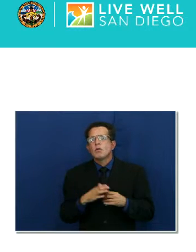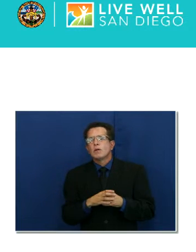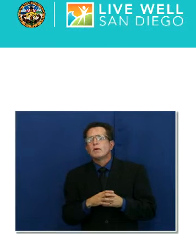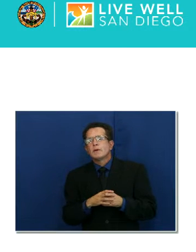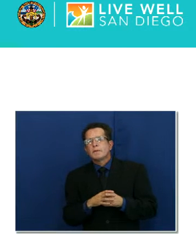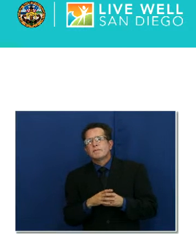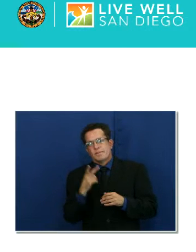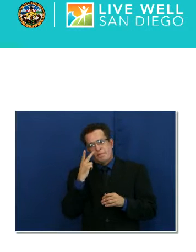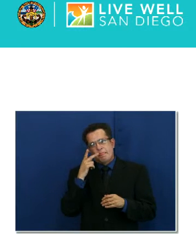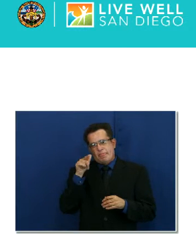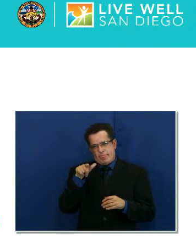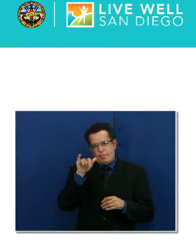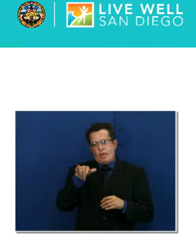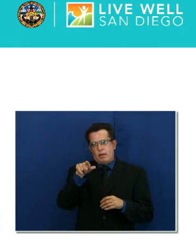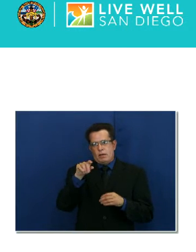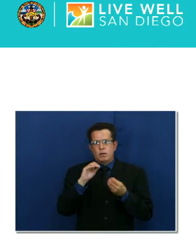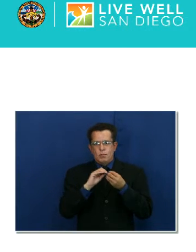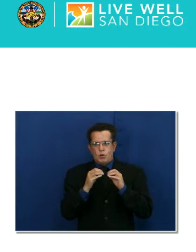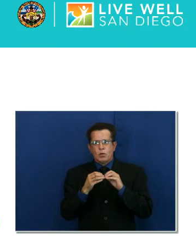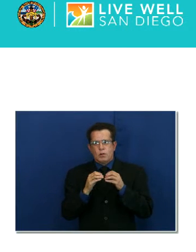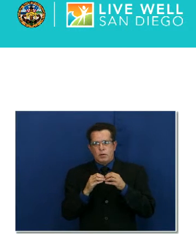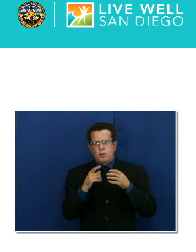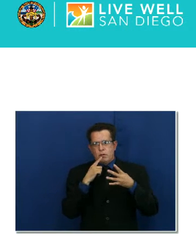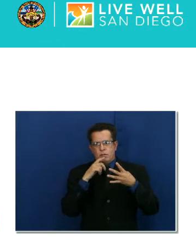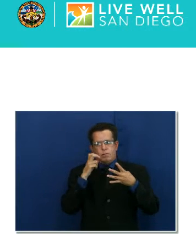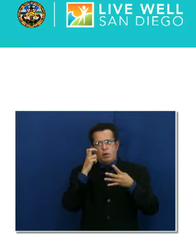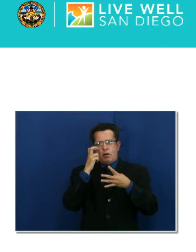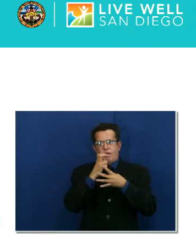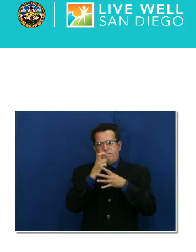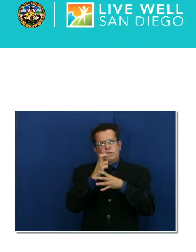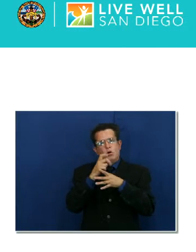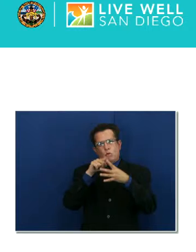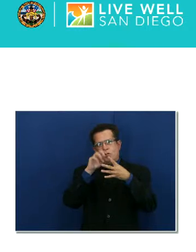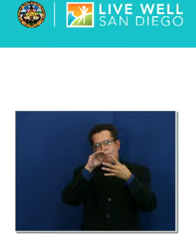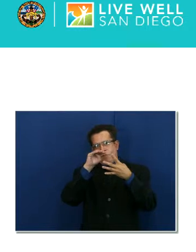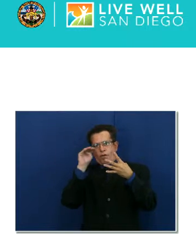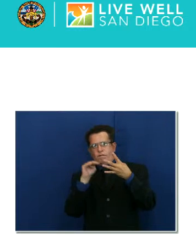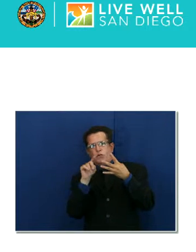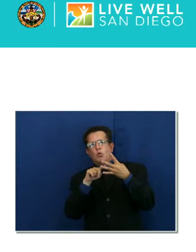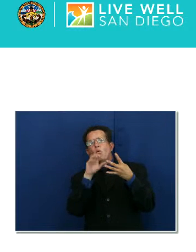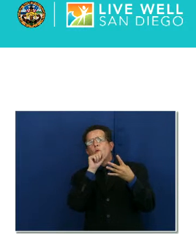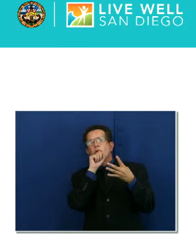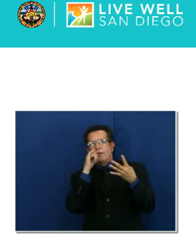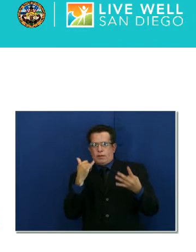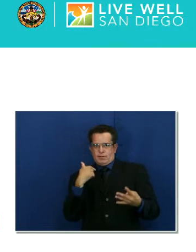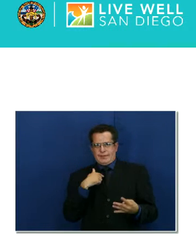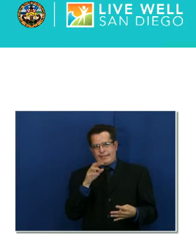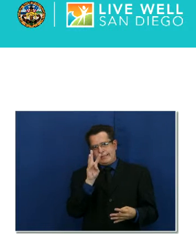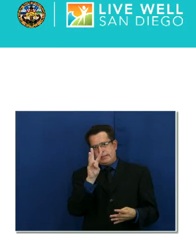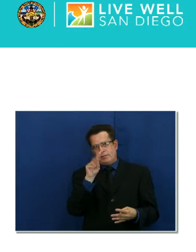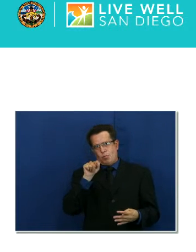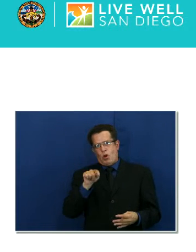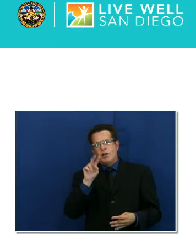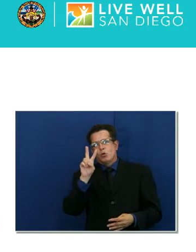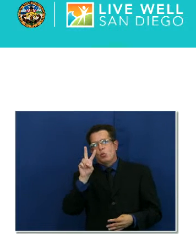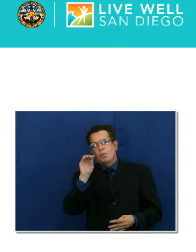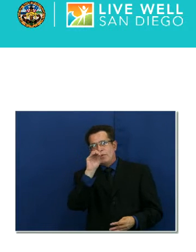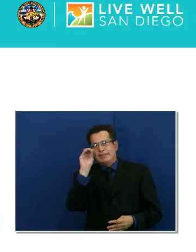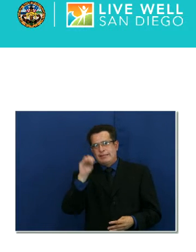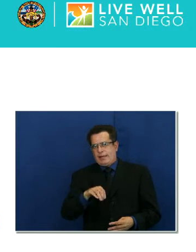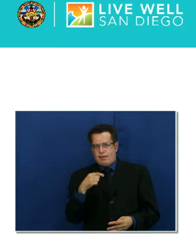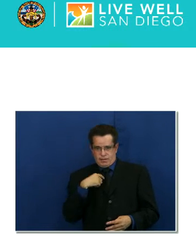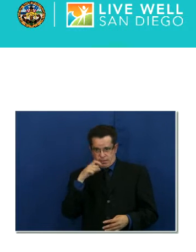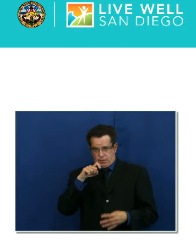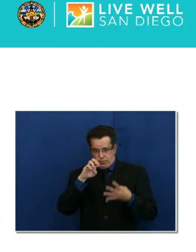on this slide, it will be difficult to move to the orange tier. We are currently 6.2%. To move to